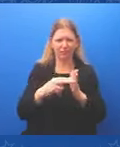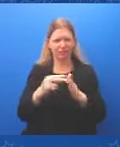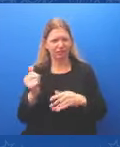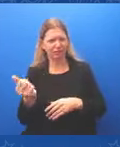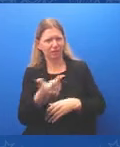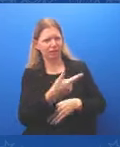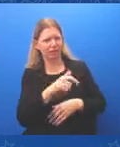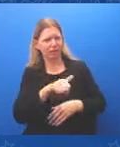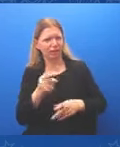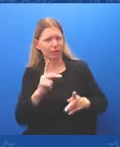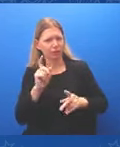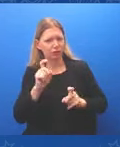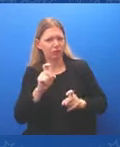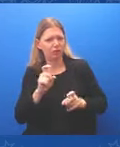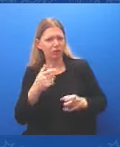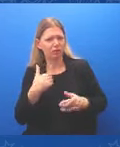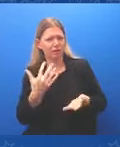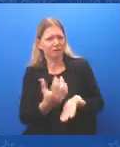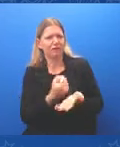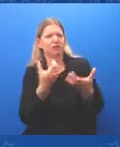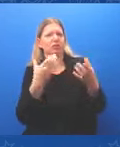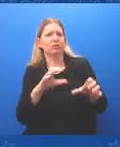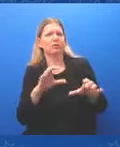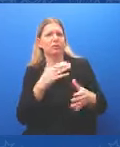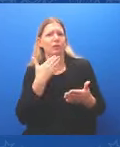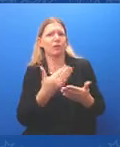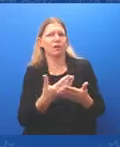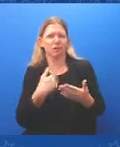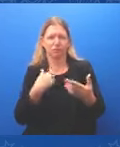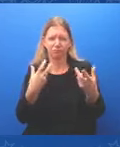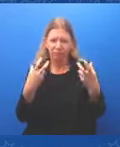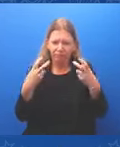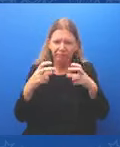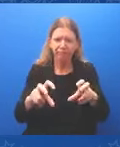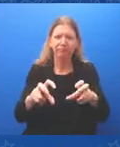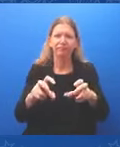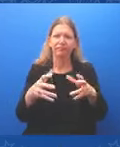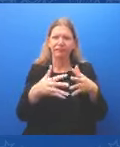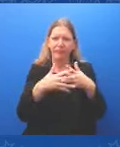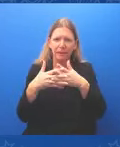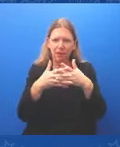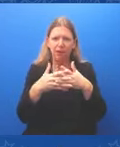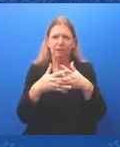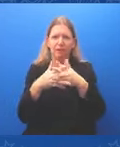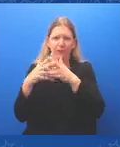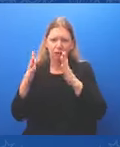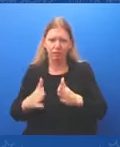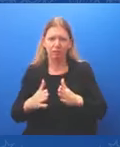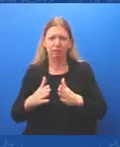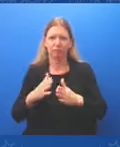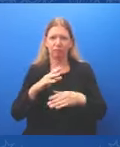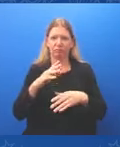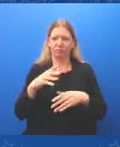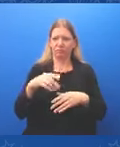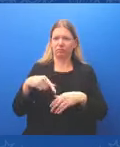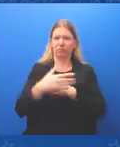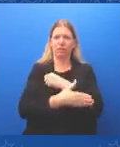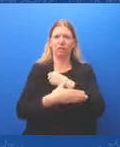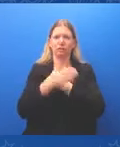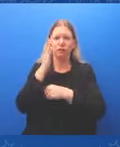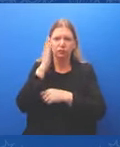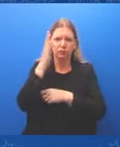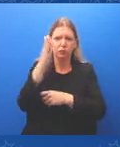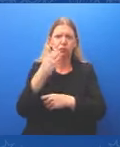plan is working. But there are those in America who are so consumed with the worst of our past, with grievances and lies and hate